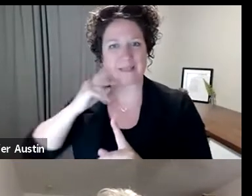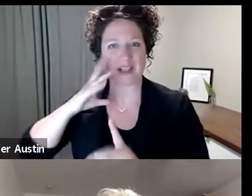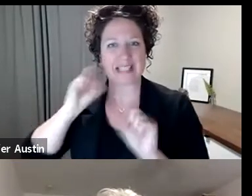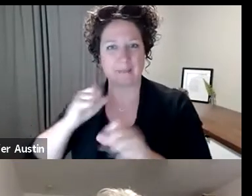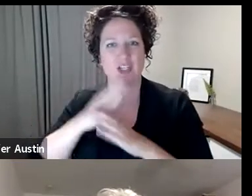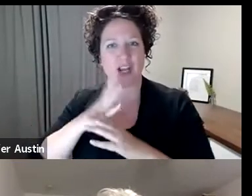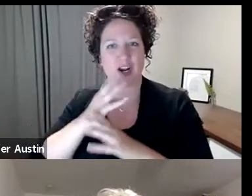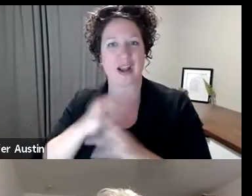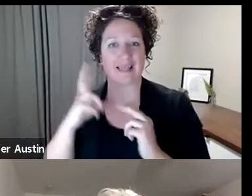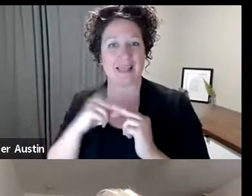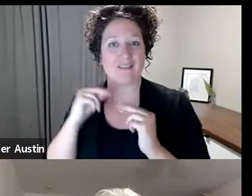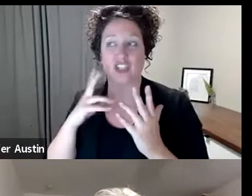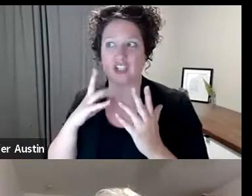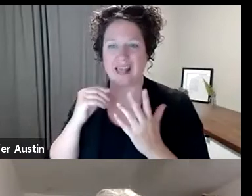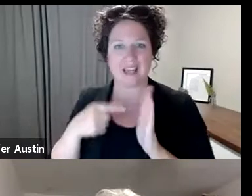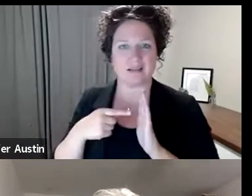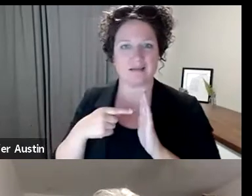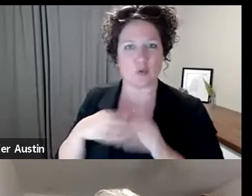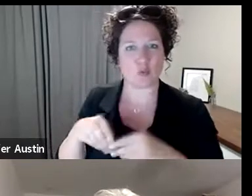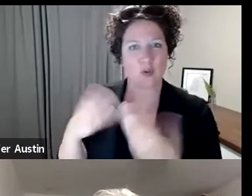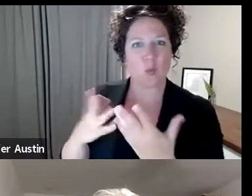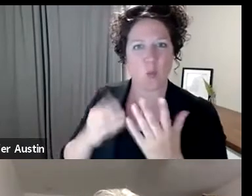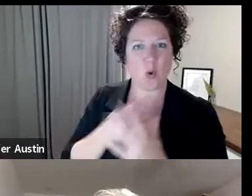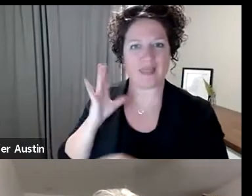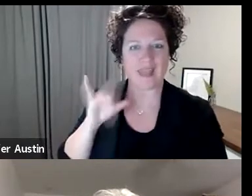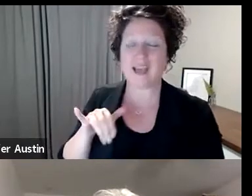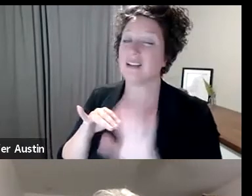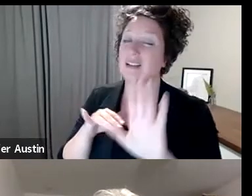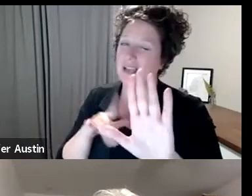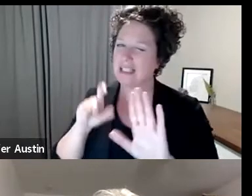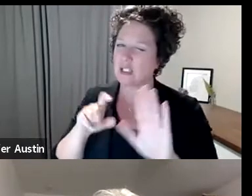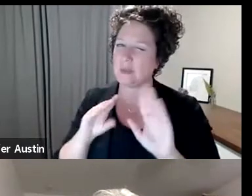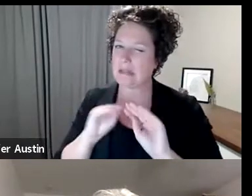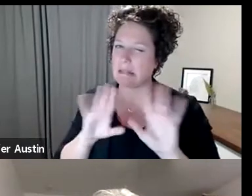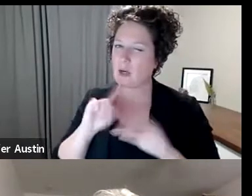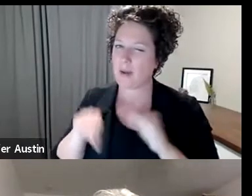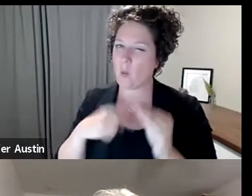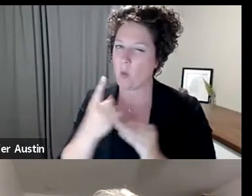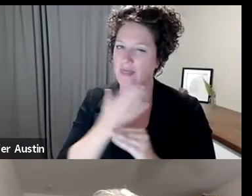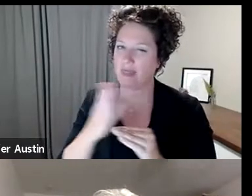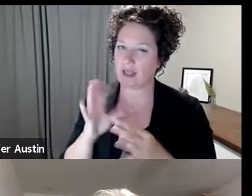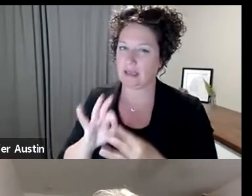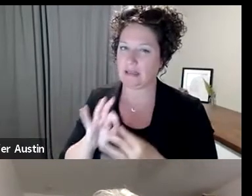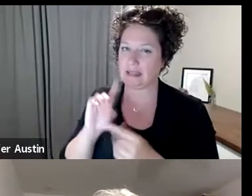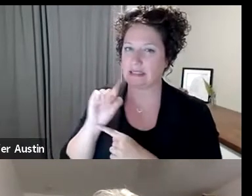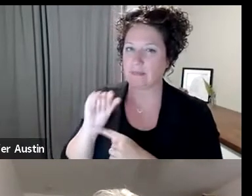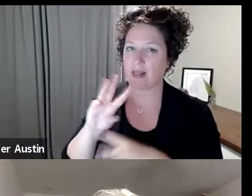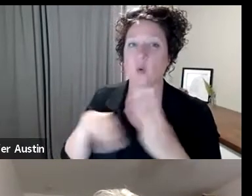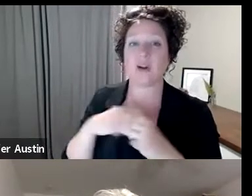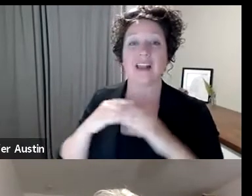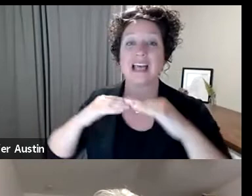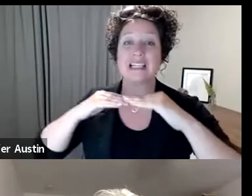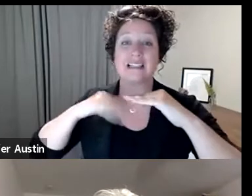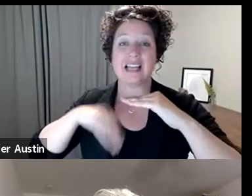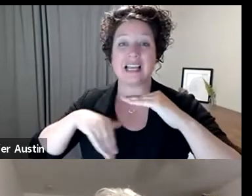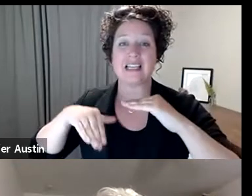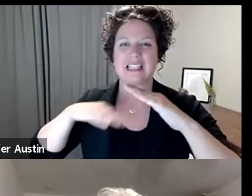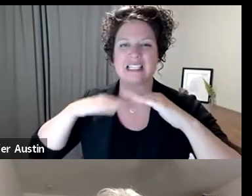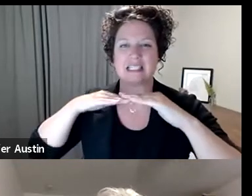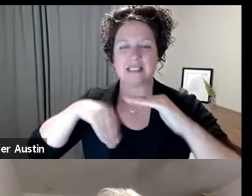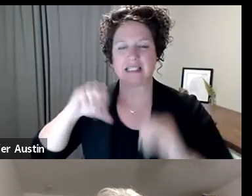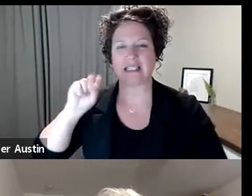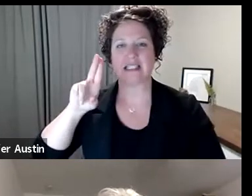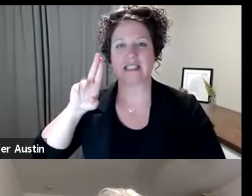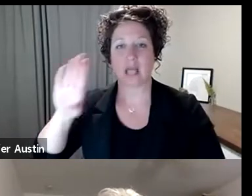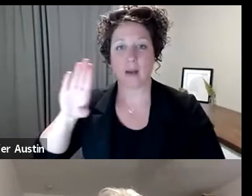then reward that. And let me be clear about one issue in the disability world: subminimum wage. It is